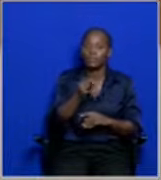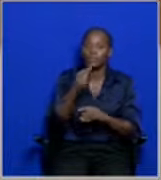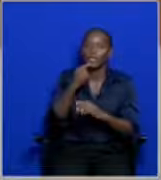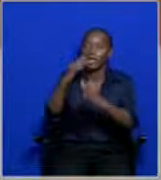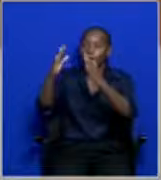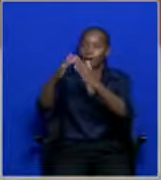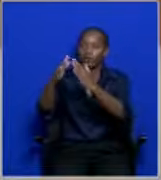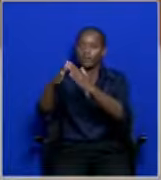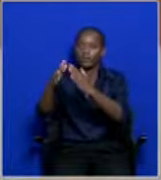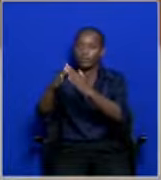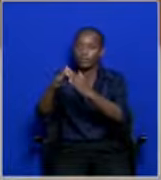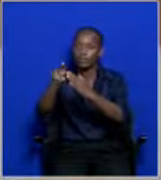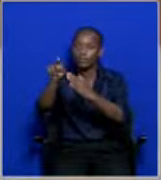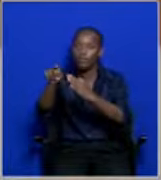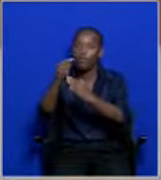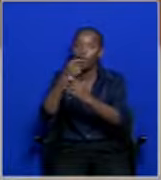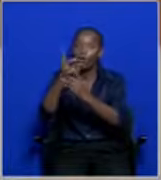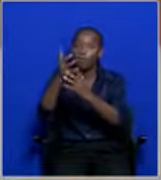they had entered the flat.